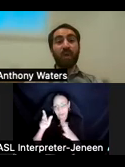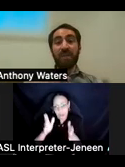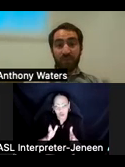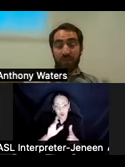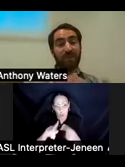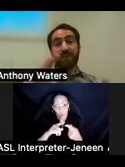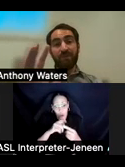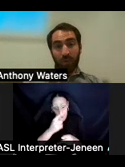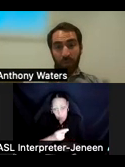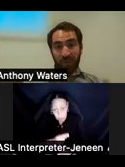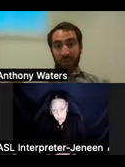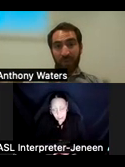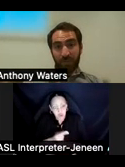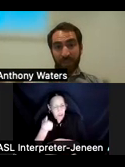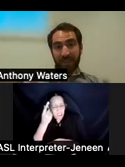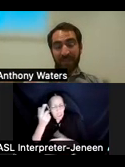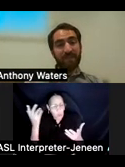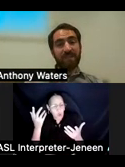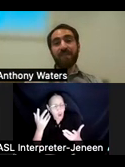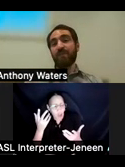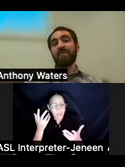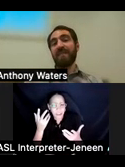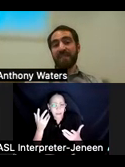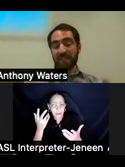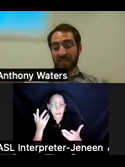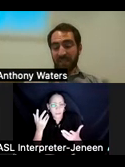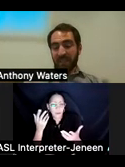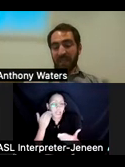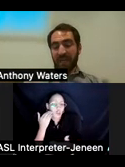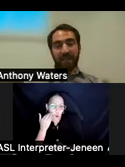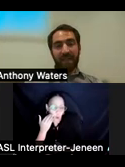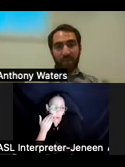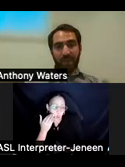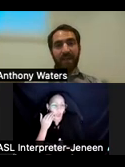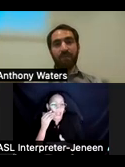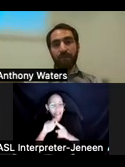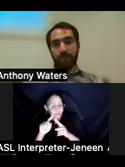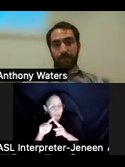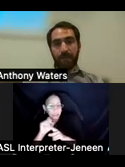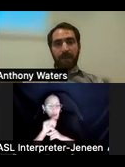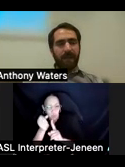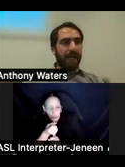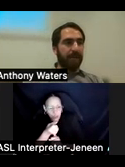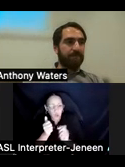understand what you should be looking for with your loved one in their specific circumstances, can be really helpful.